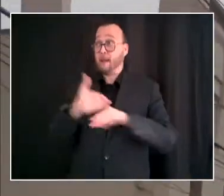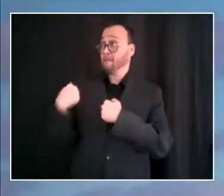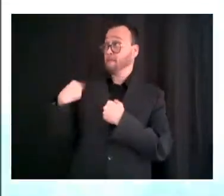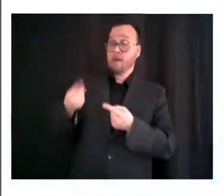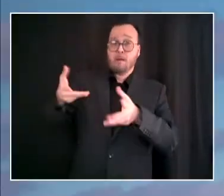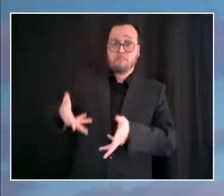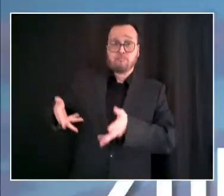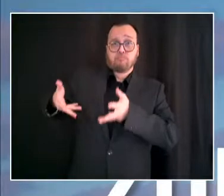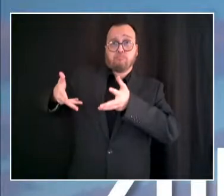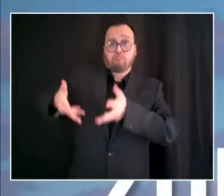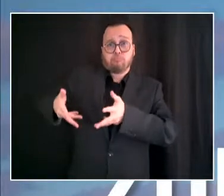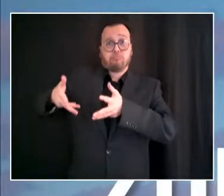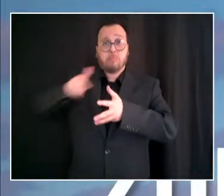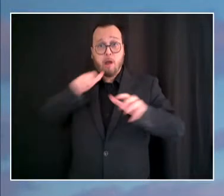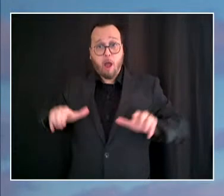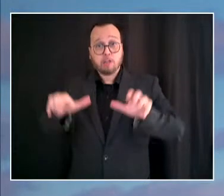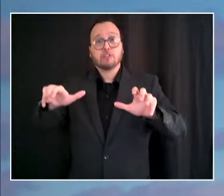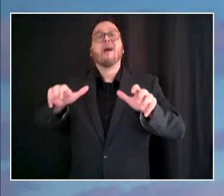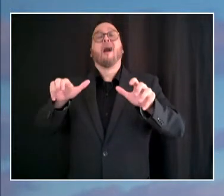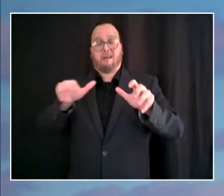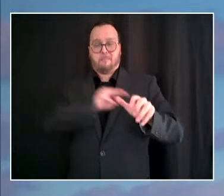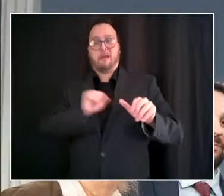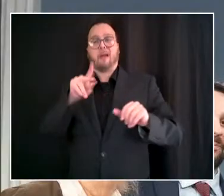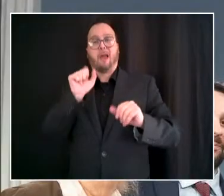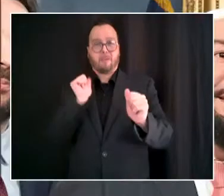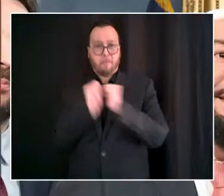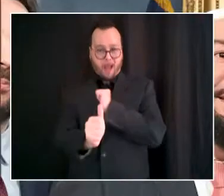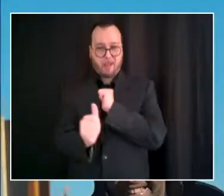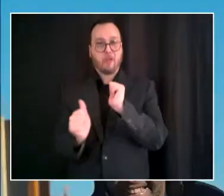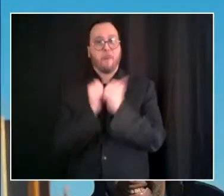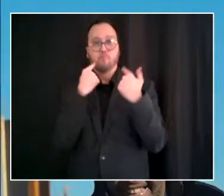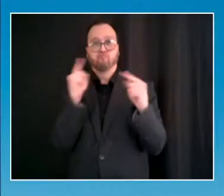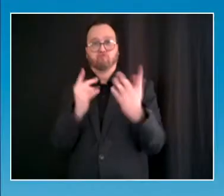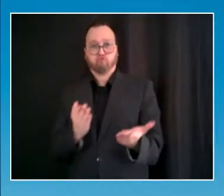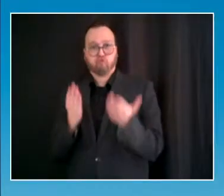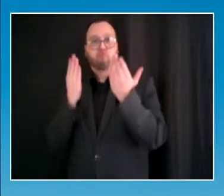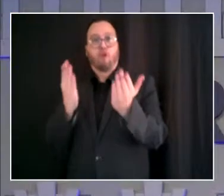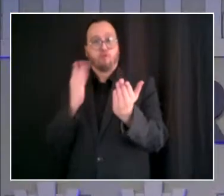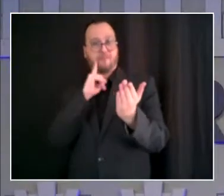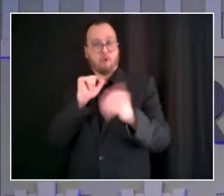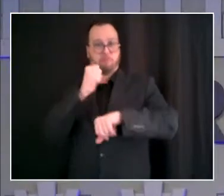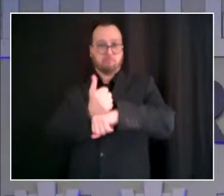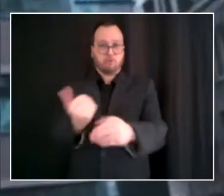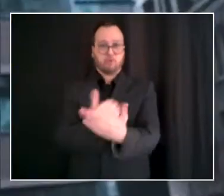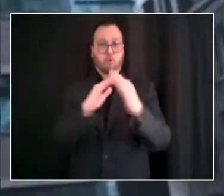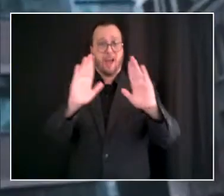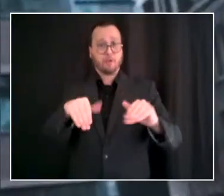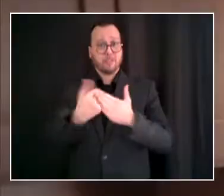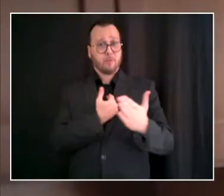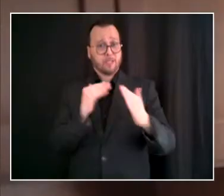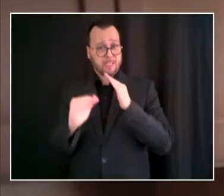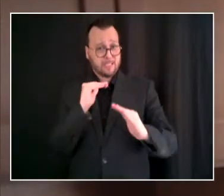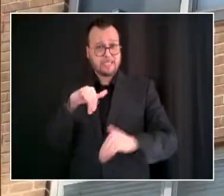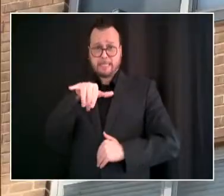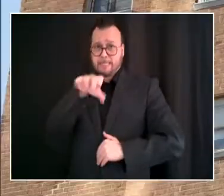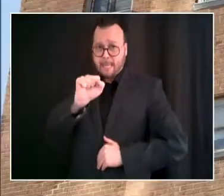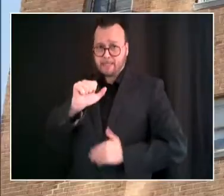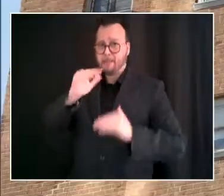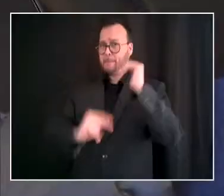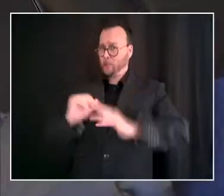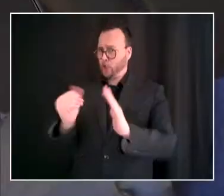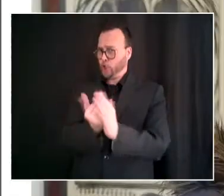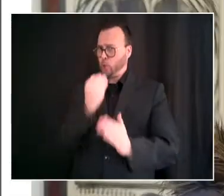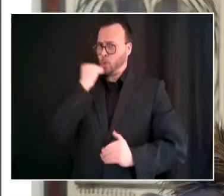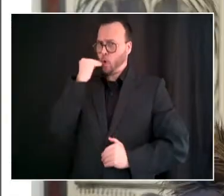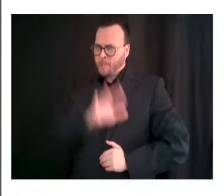the most pro-housing zoning proposal in our city's history and said yes to building a new generation of affordable homes across the 5